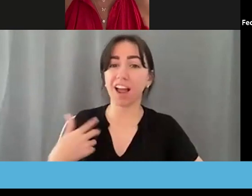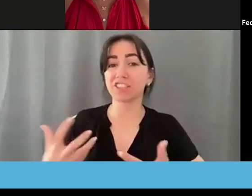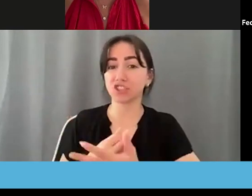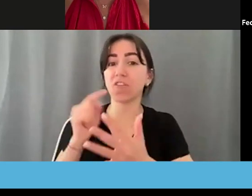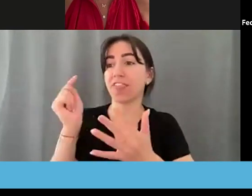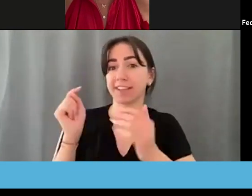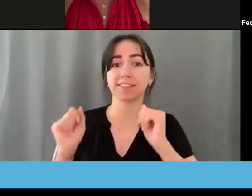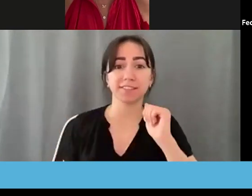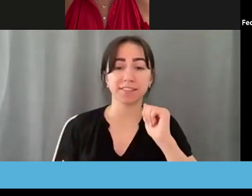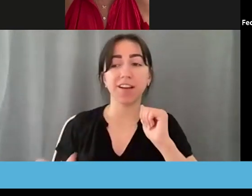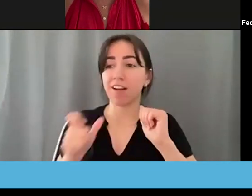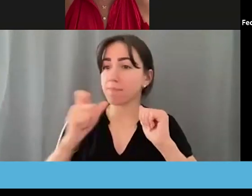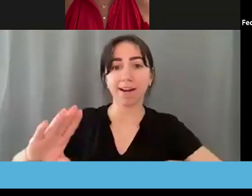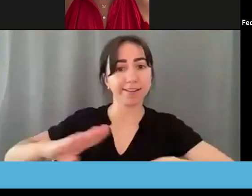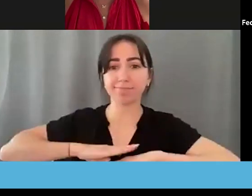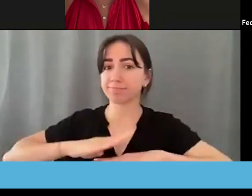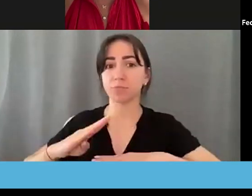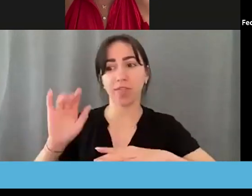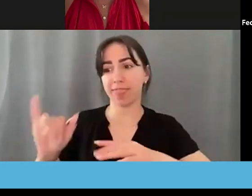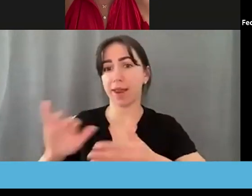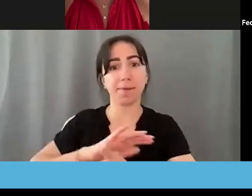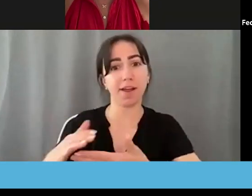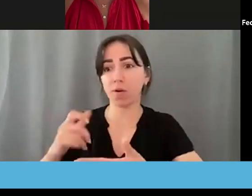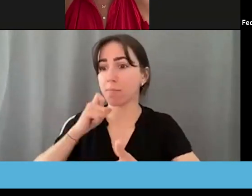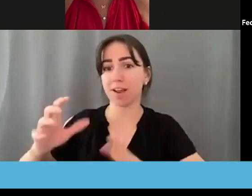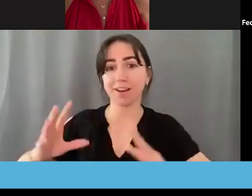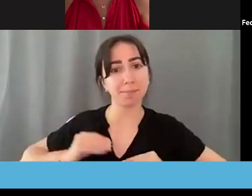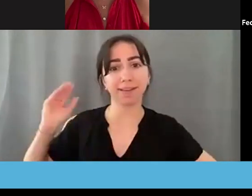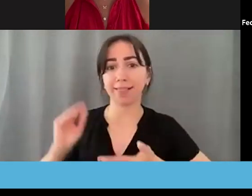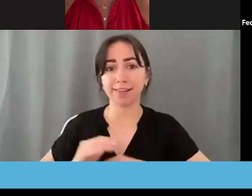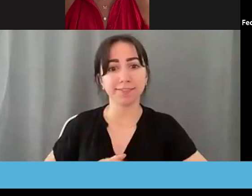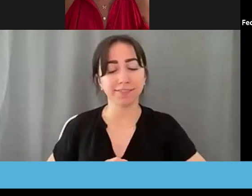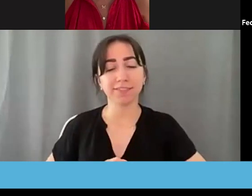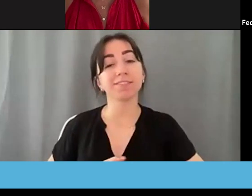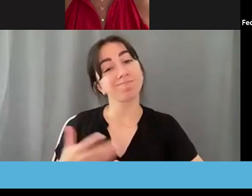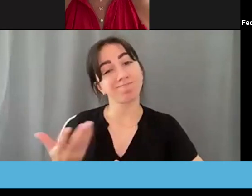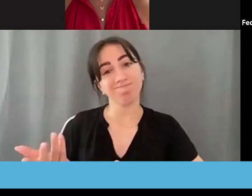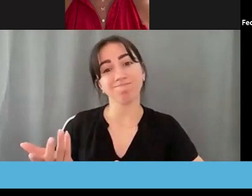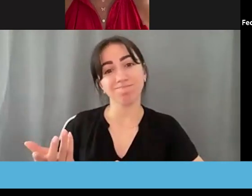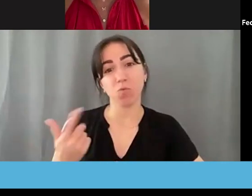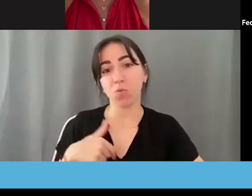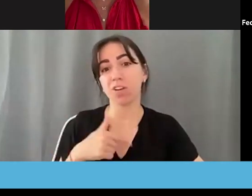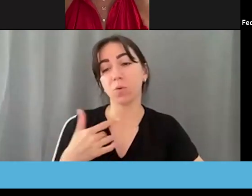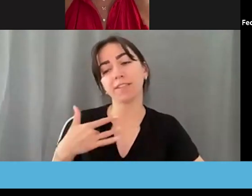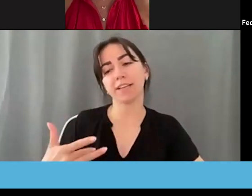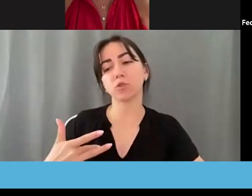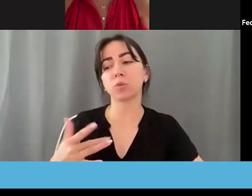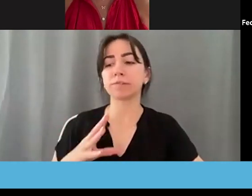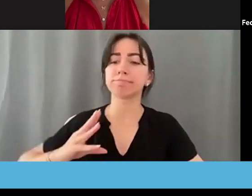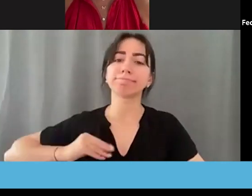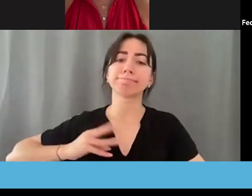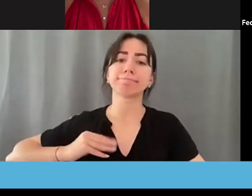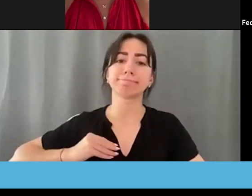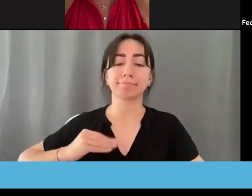deserve, and I'm not settling for less, and compromising, that's what we do in life. But when it comes to